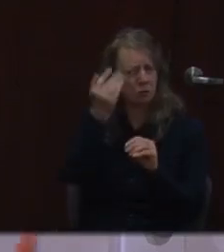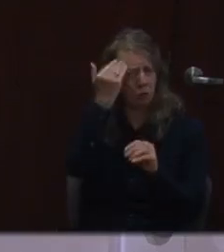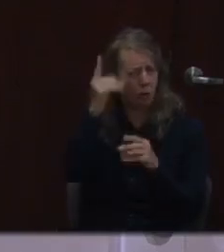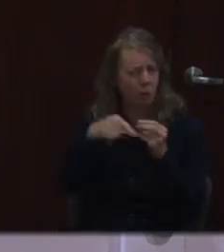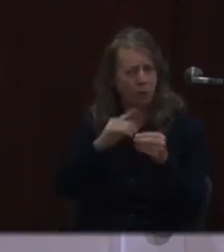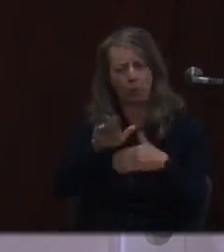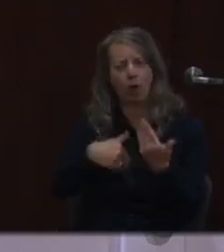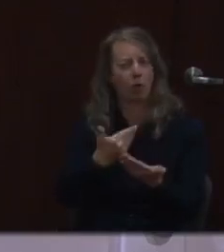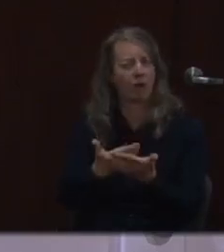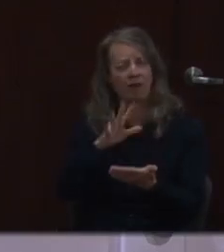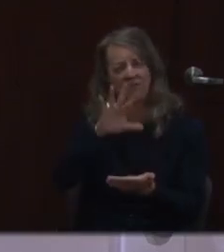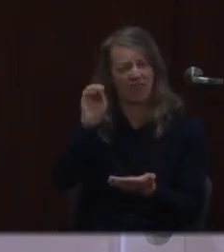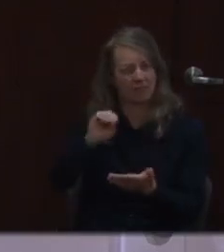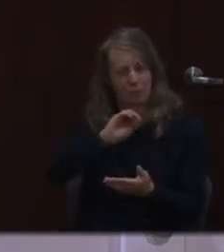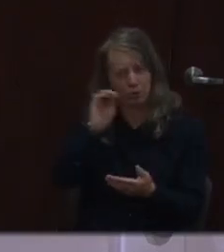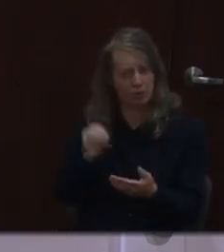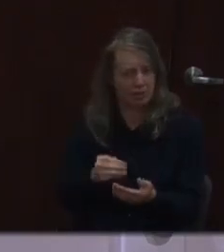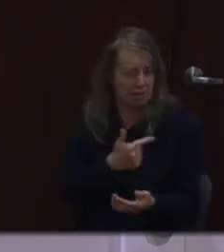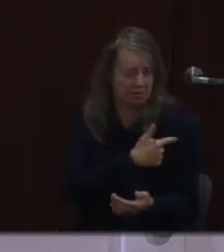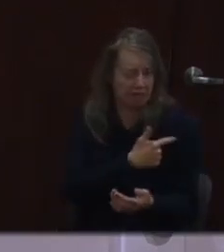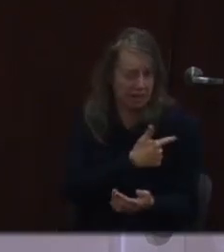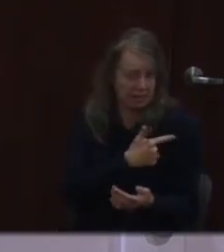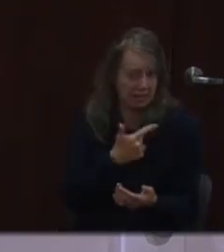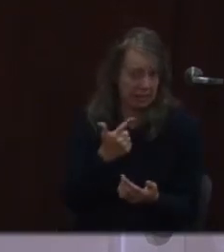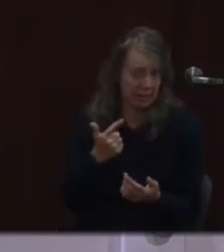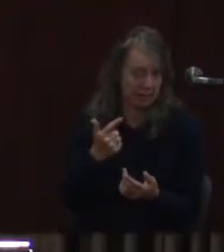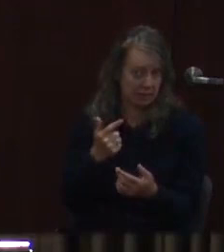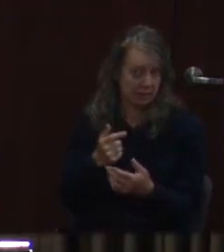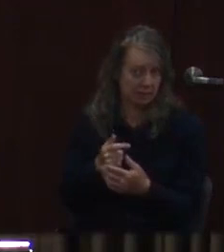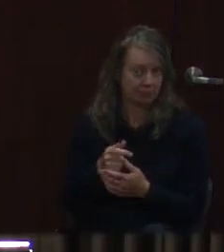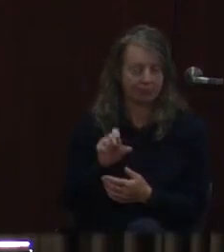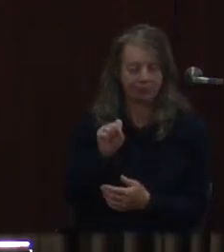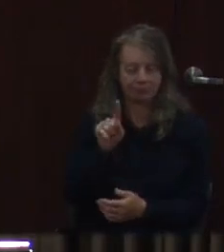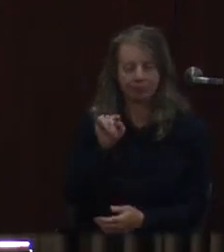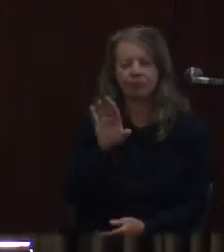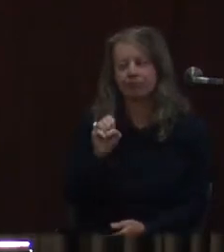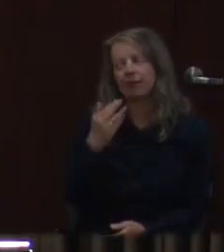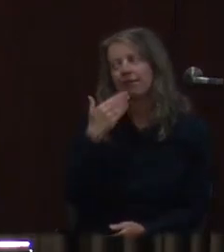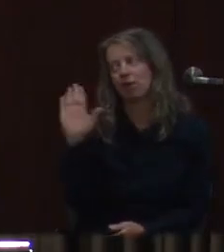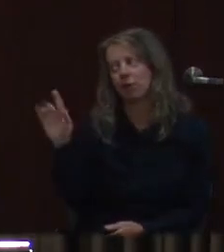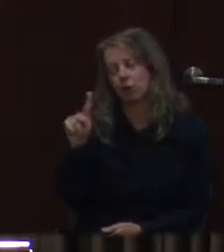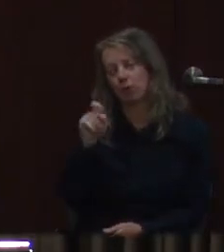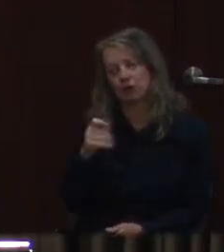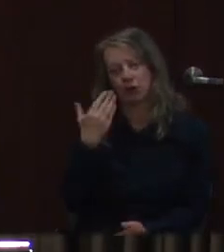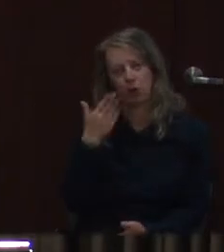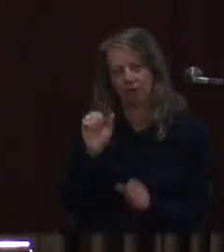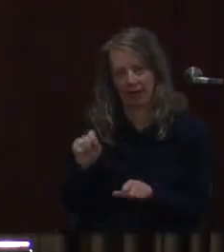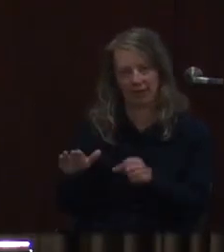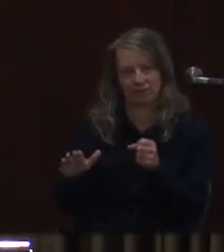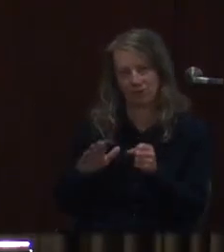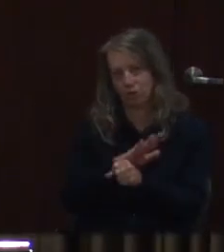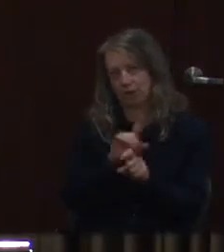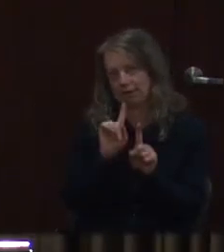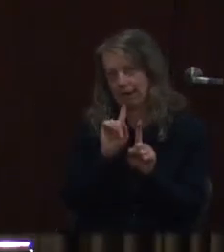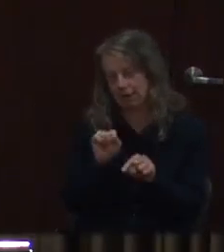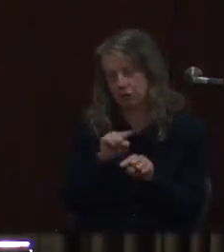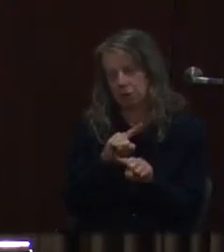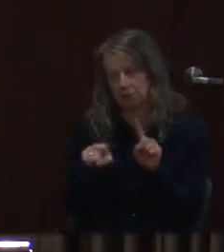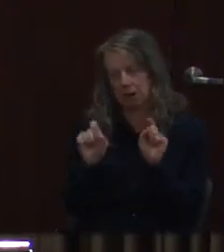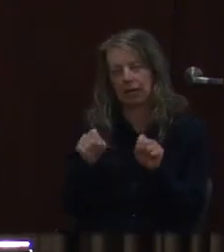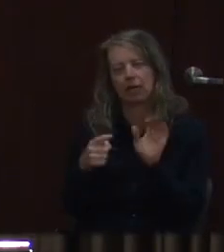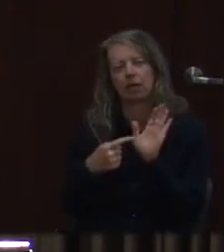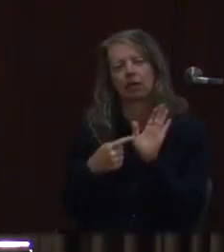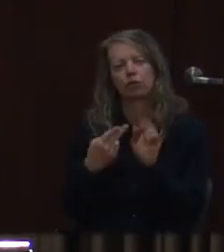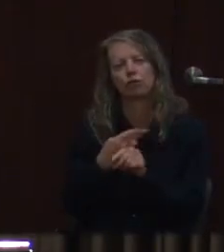out over the next 4 weeks in terms of our population? I appreciate the question, and I don't know that I'll be able to fully answer it for you. I can just use the